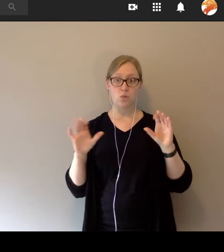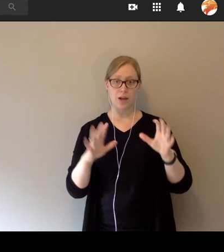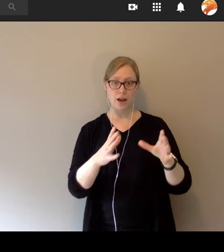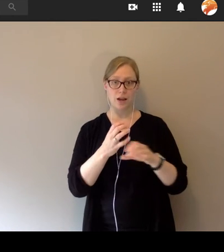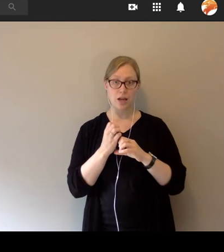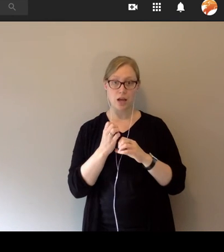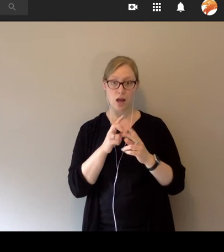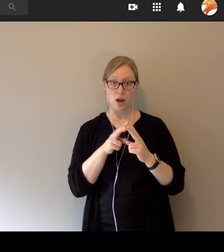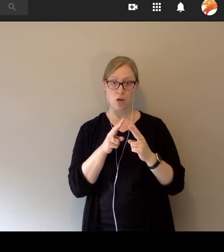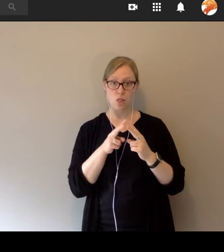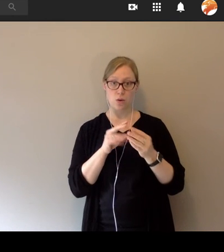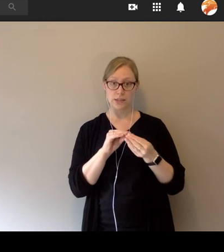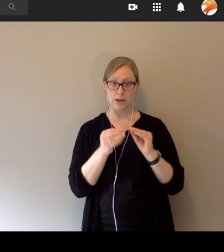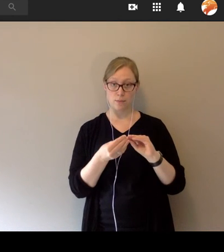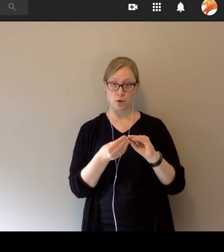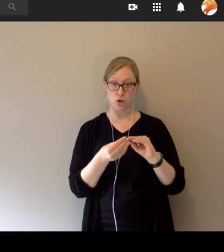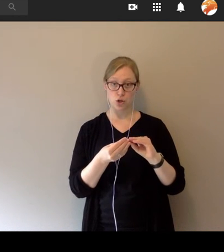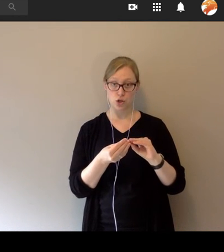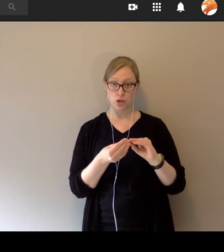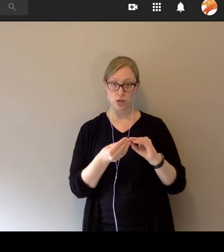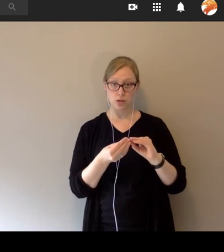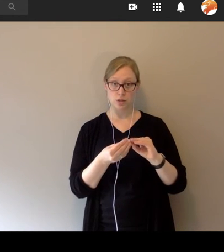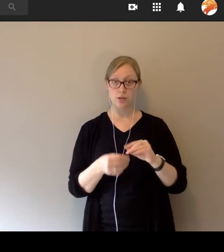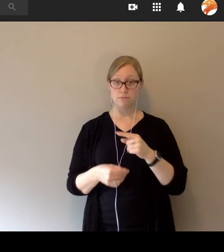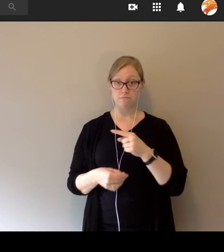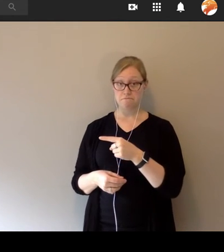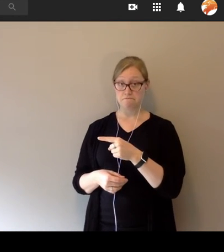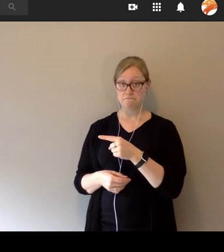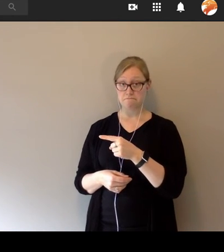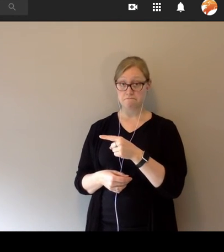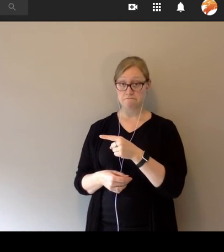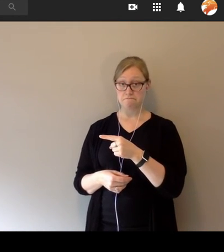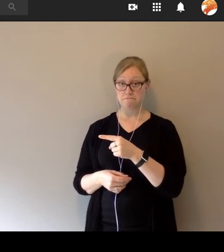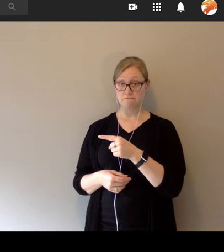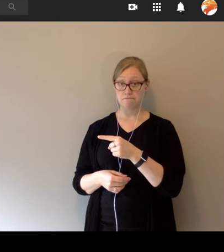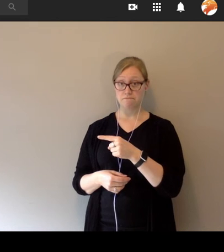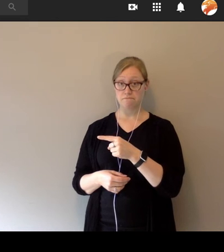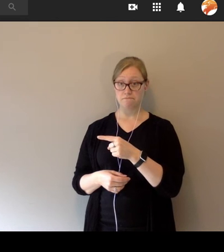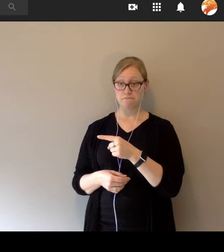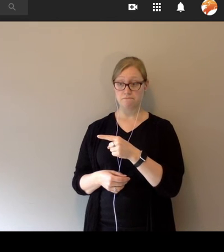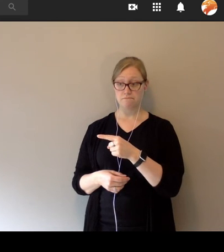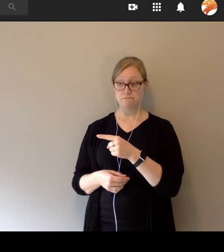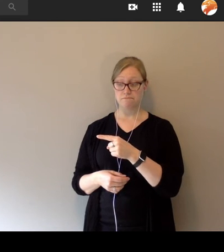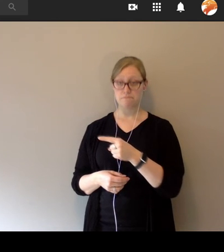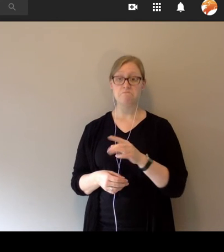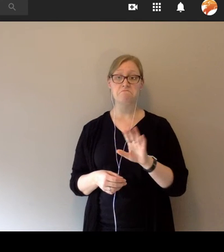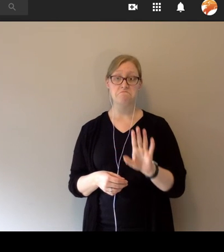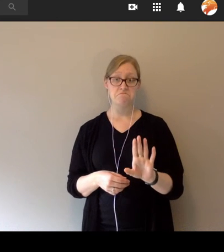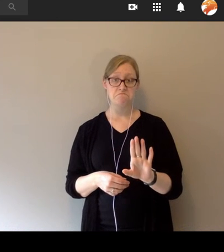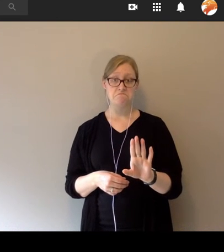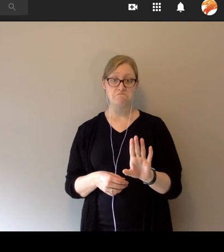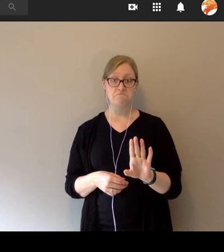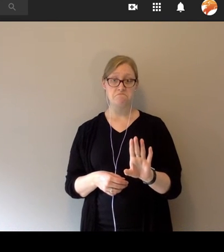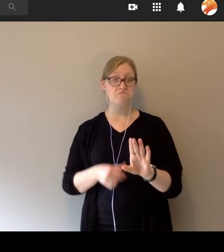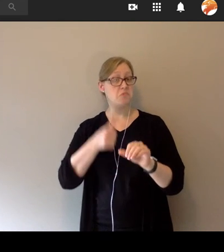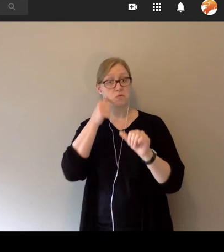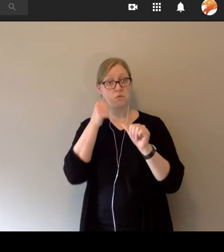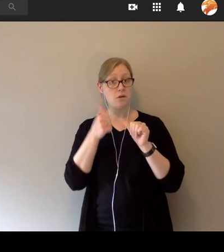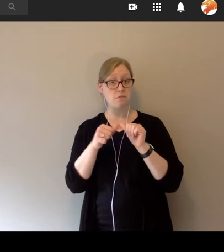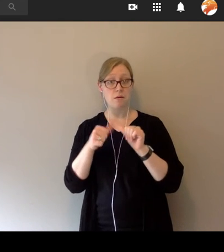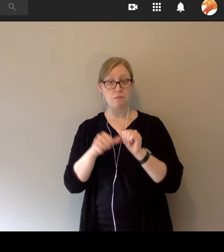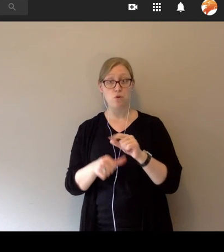And the sine is 1 half. The cosine is the square root of 3 over 2. Now, you remember, this is just a number. It's